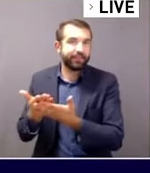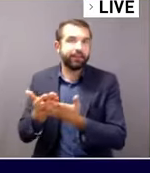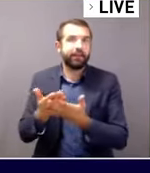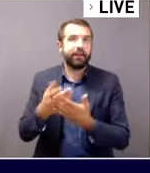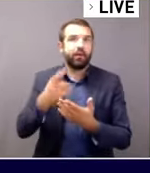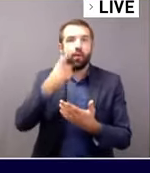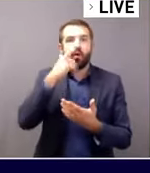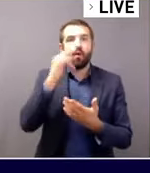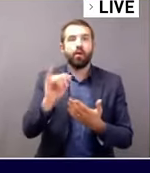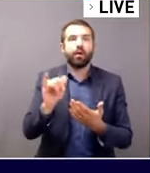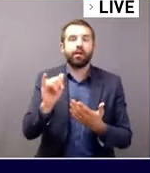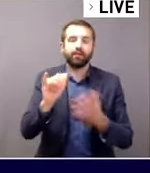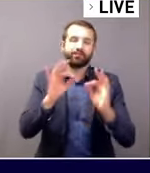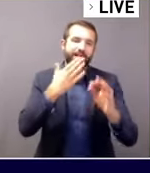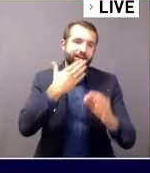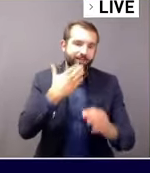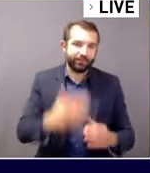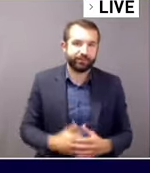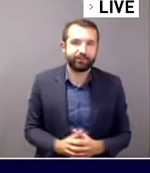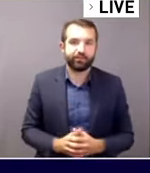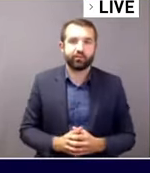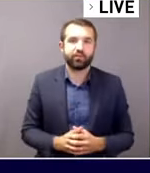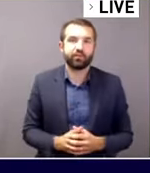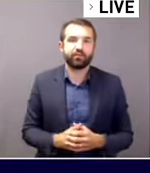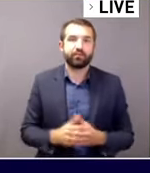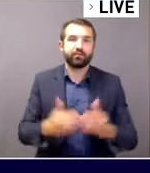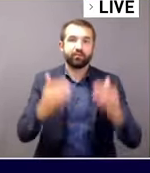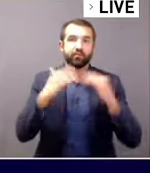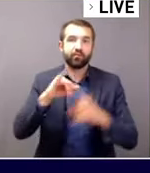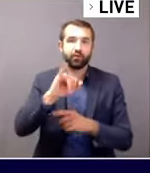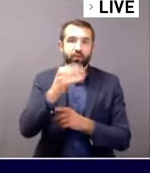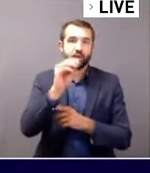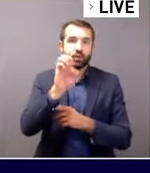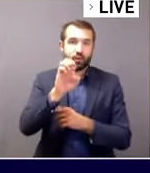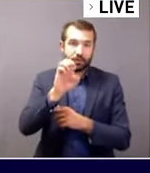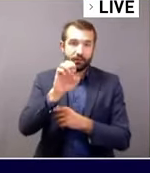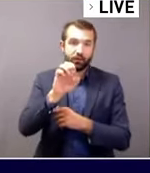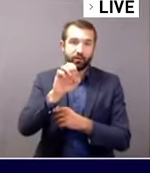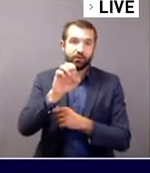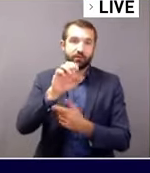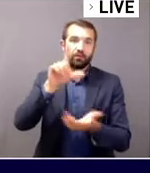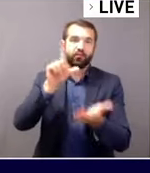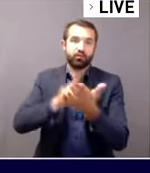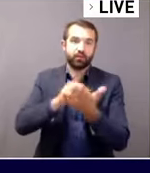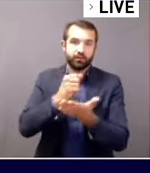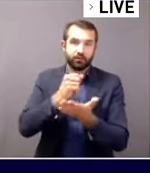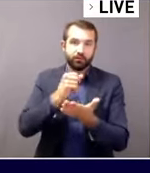you. I'm going to turn to Joe Lawler at the Press Herald next.